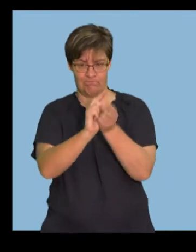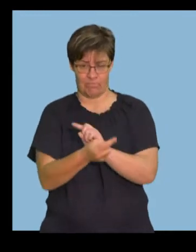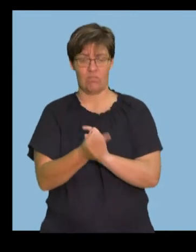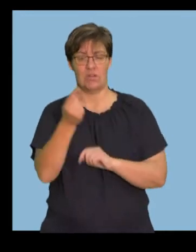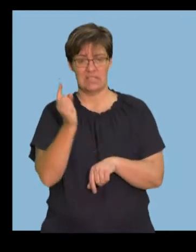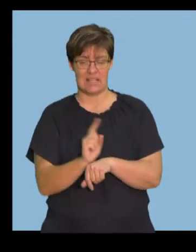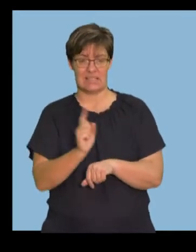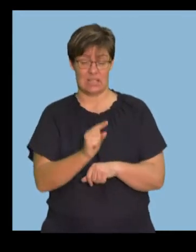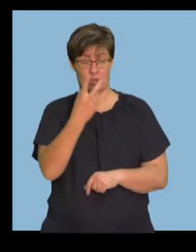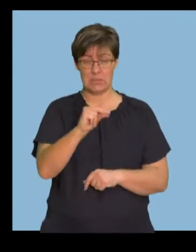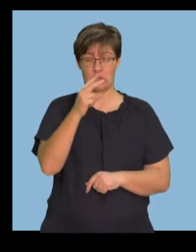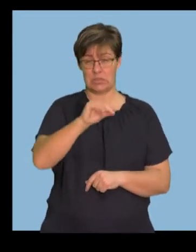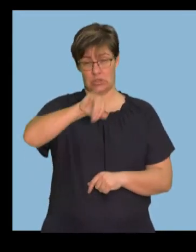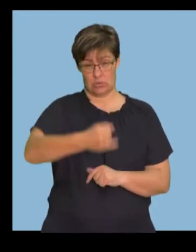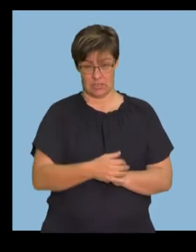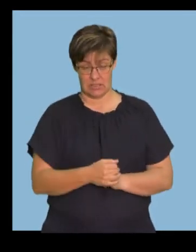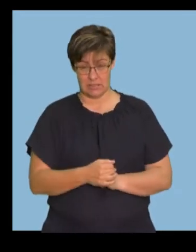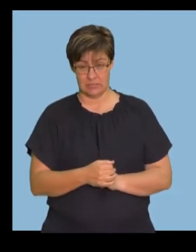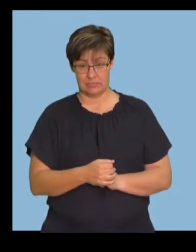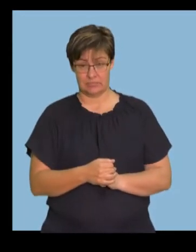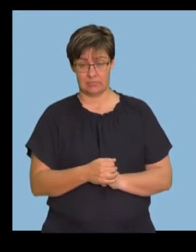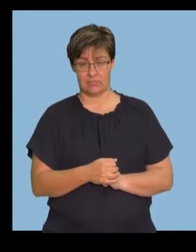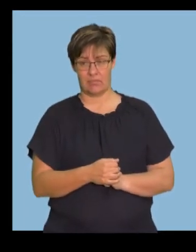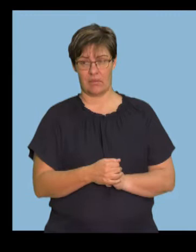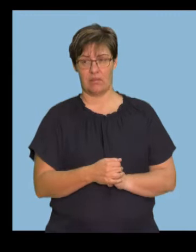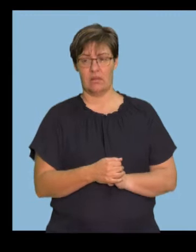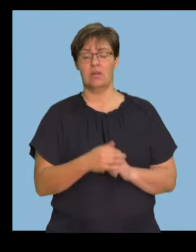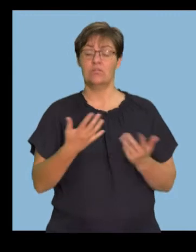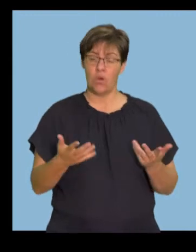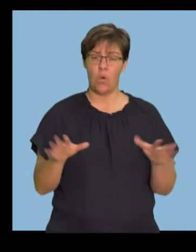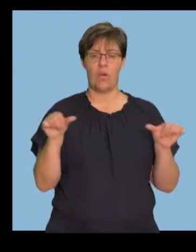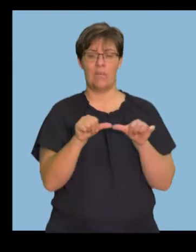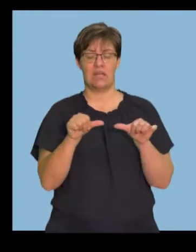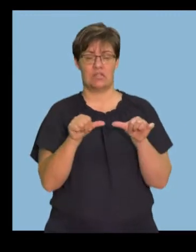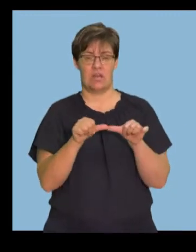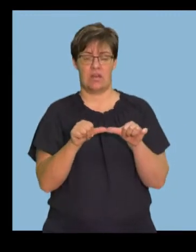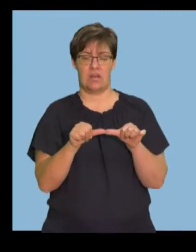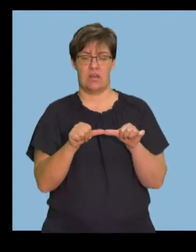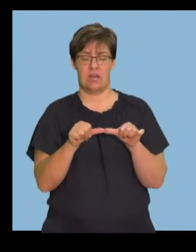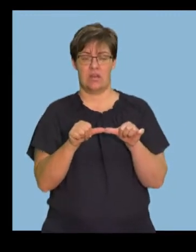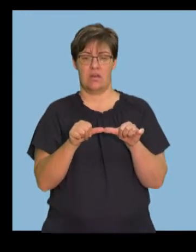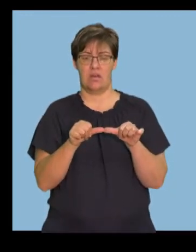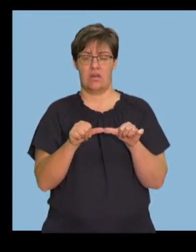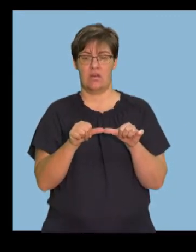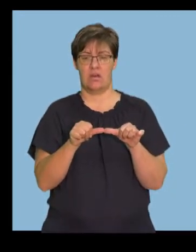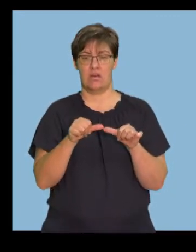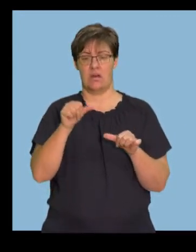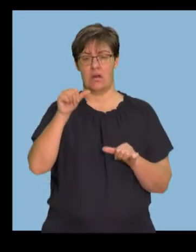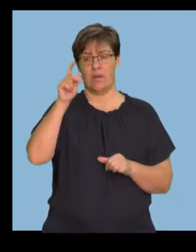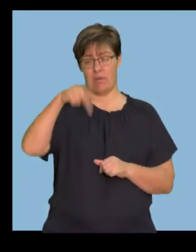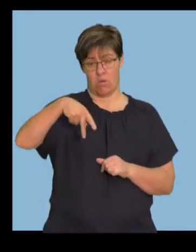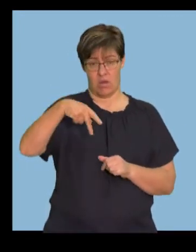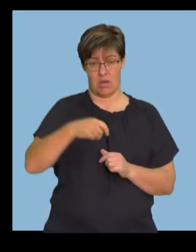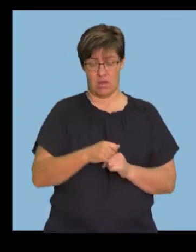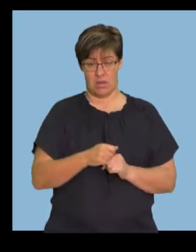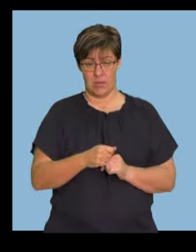conversion for every second, okay? That's the main thing. Now, if we are to measure power in an electrical circuit,